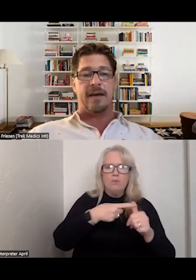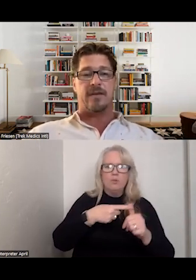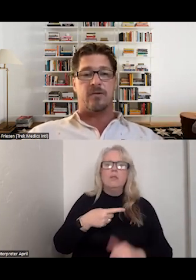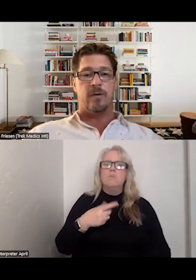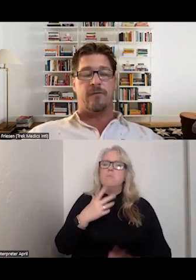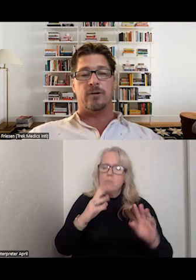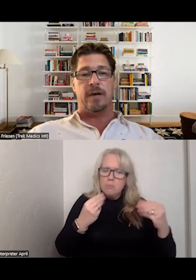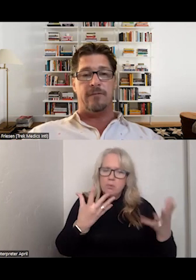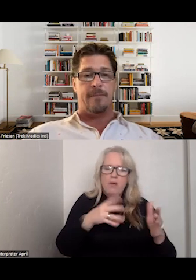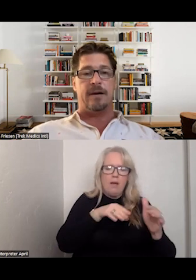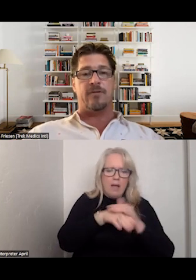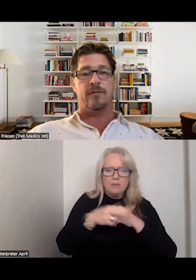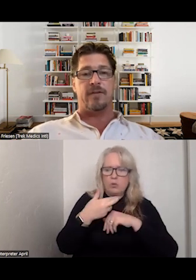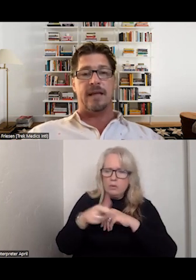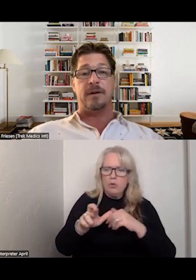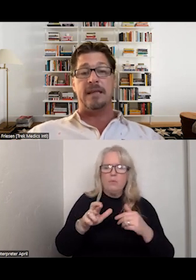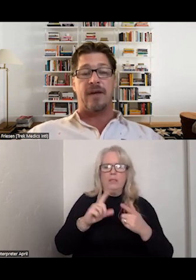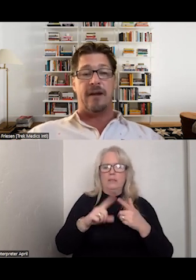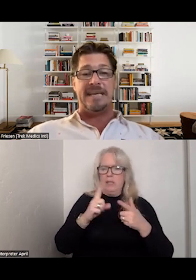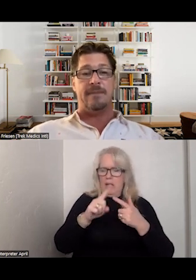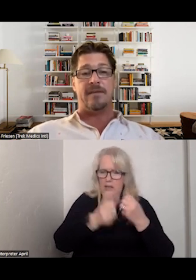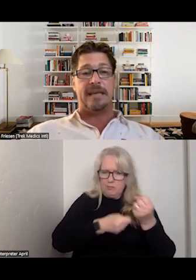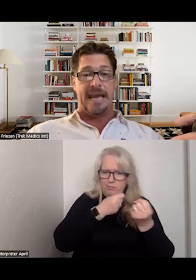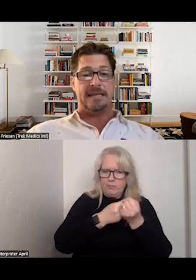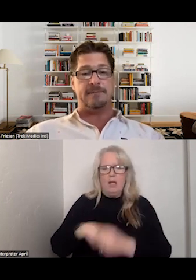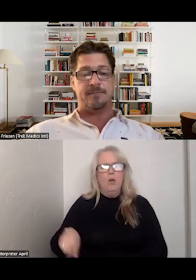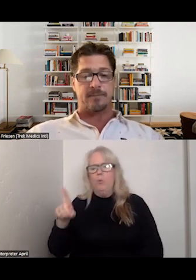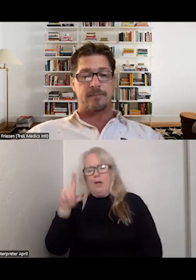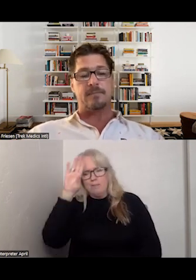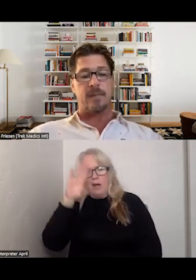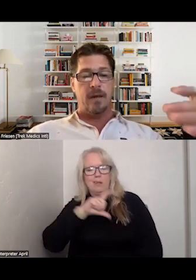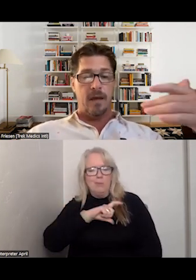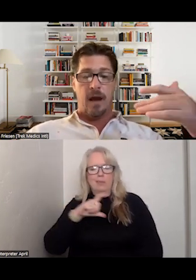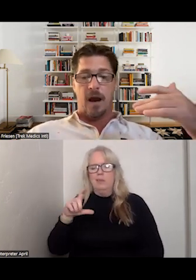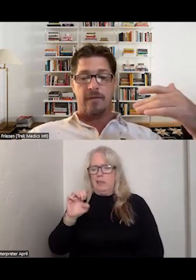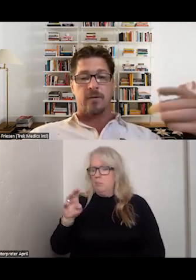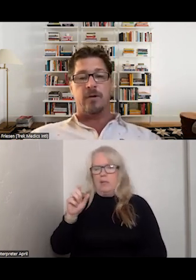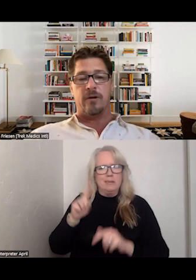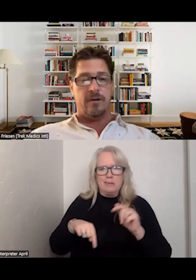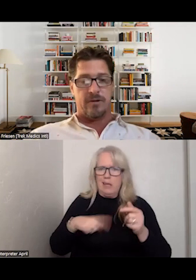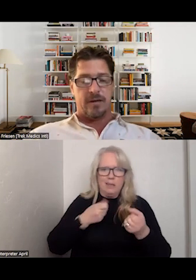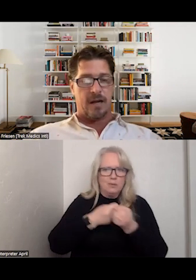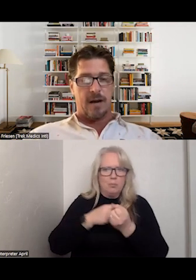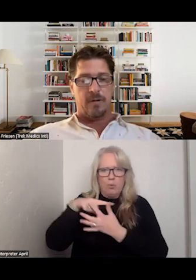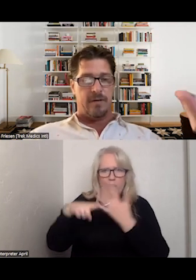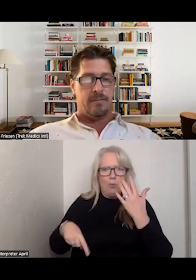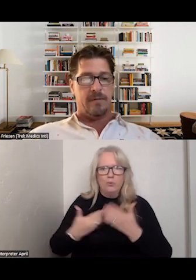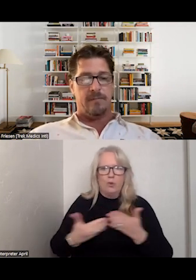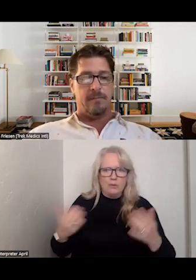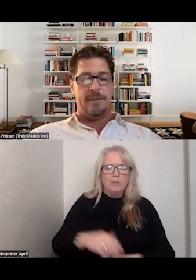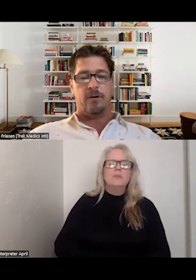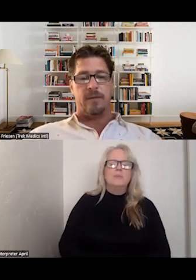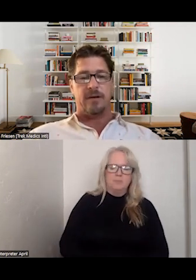provide access to referral and wraparound services that police, fire, and EMS can't. So those are just a couple of